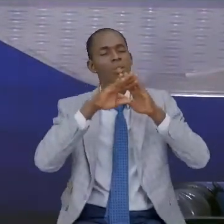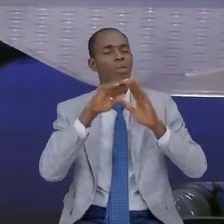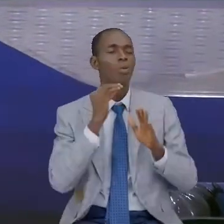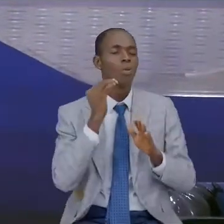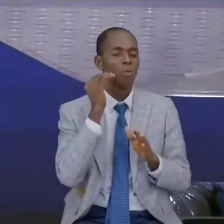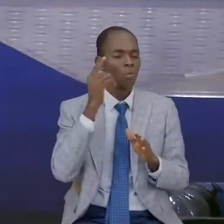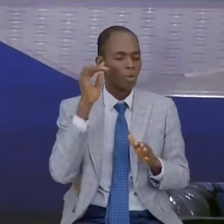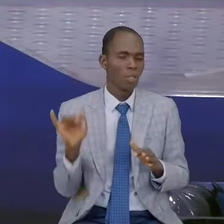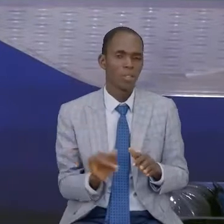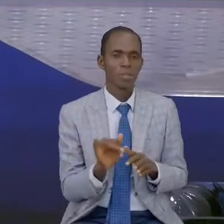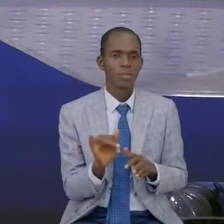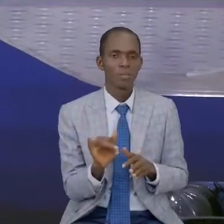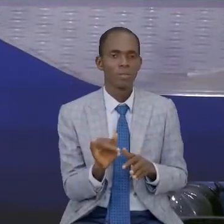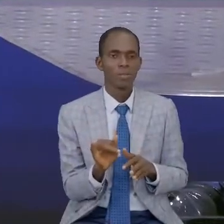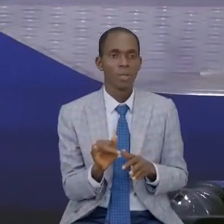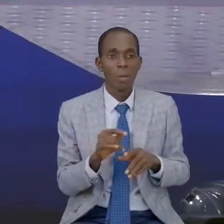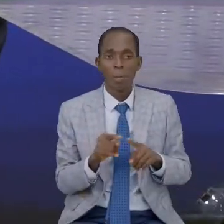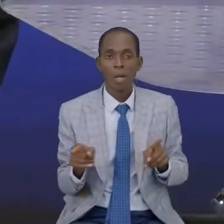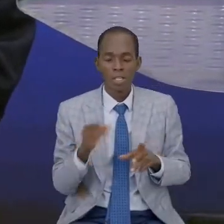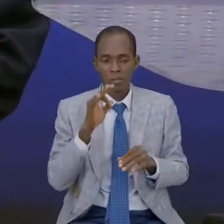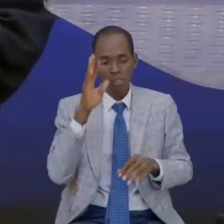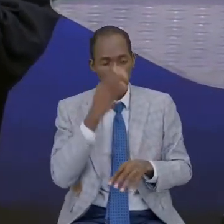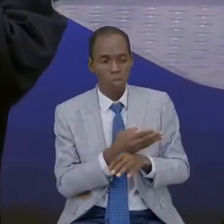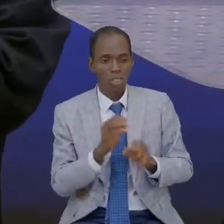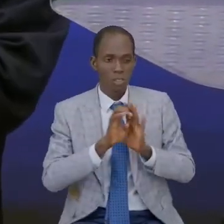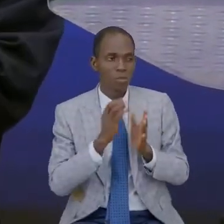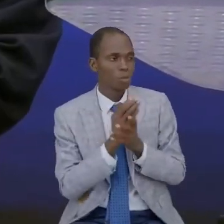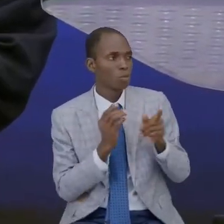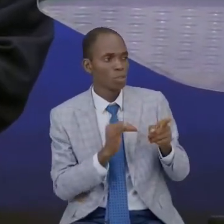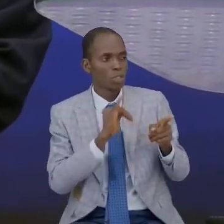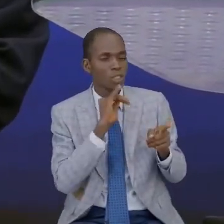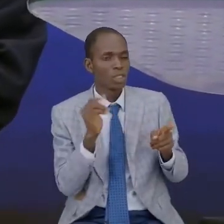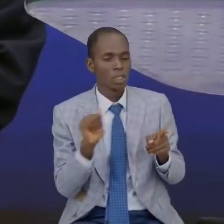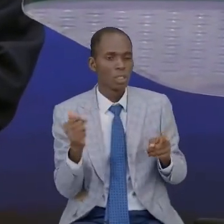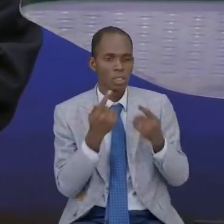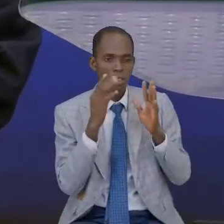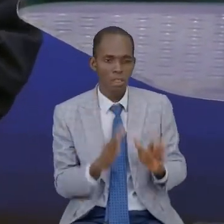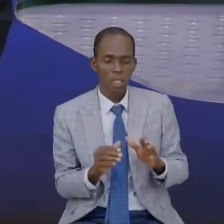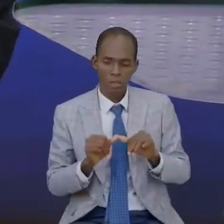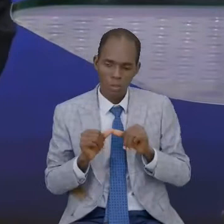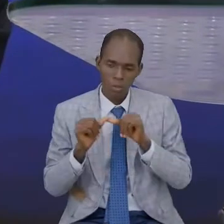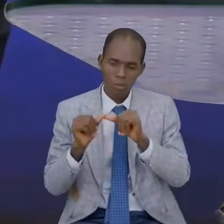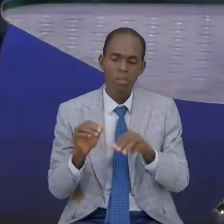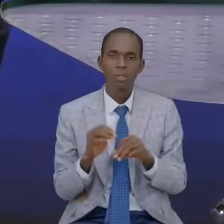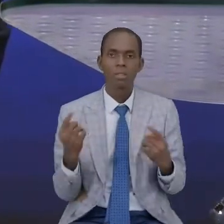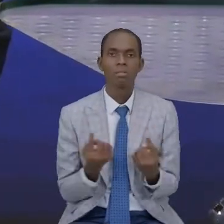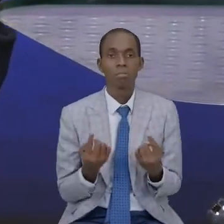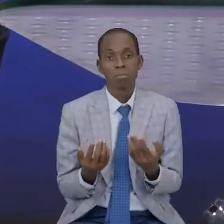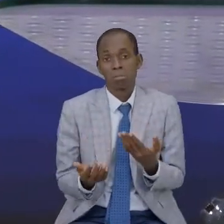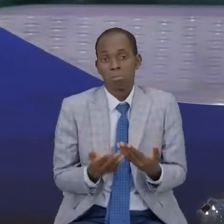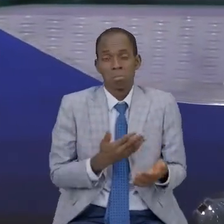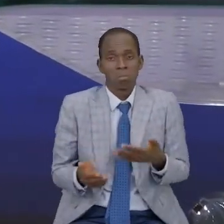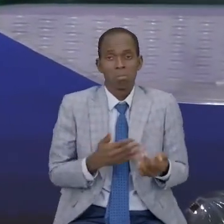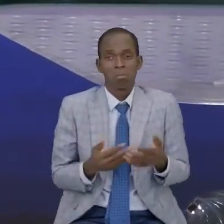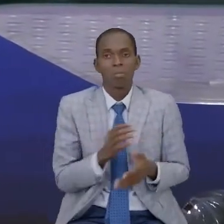home forever with the Son. If somebody is a sinner, continues in sin, even